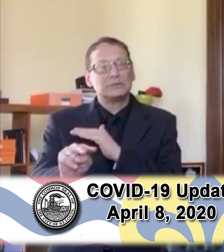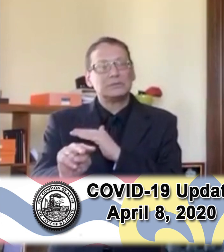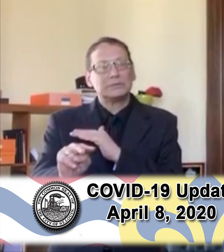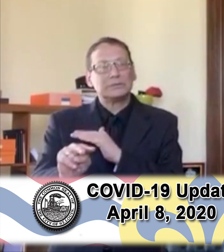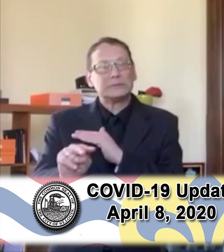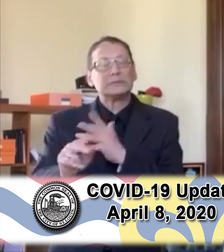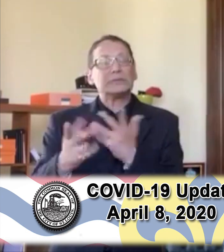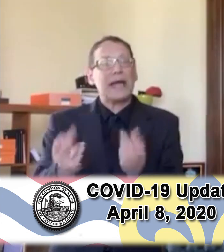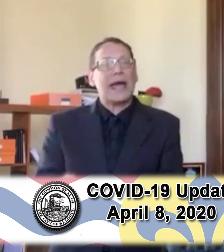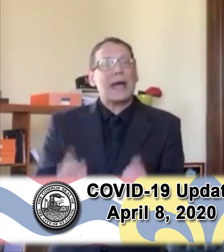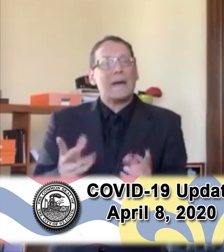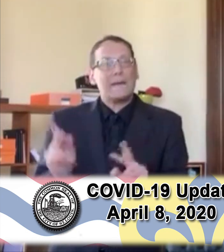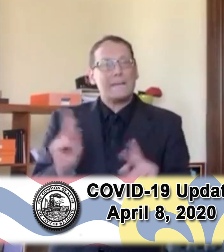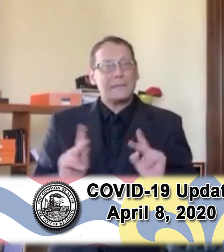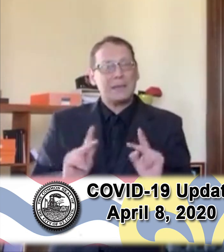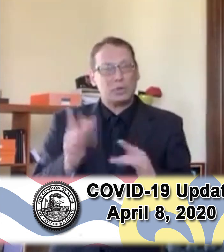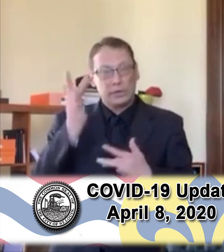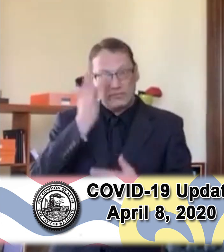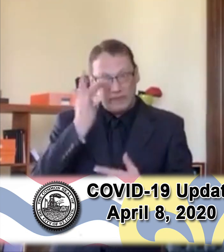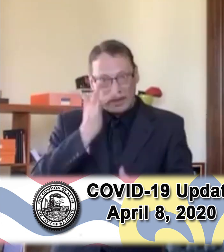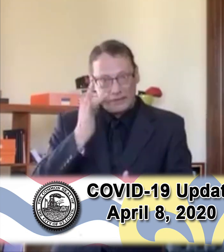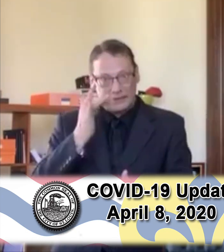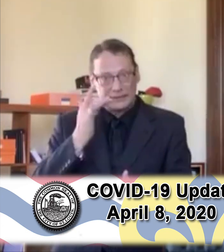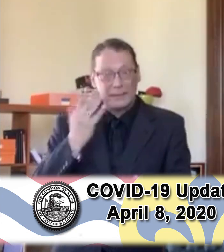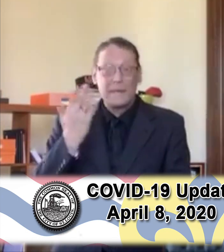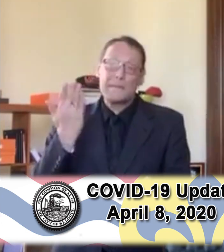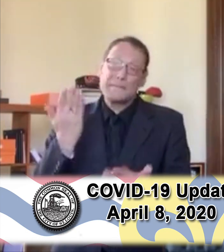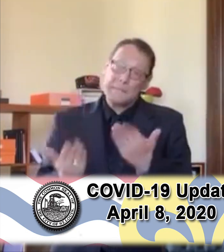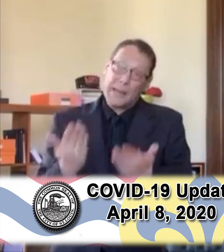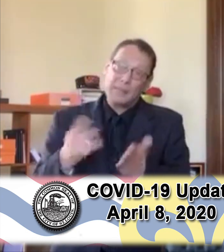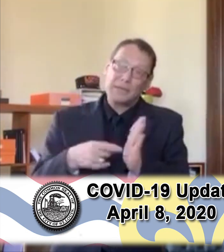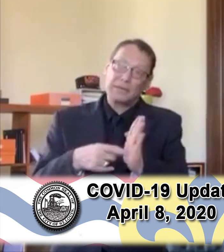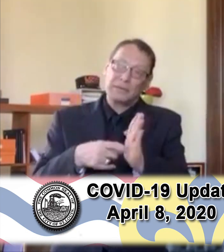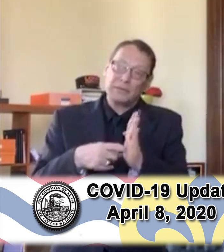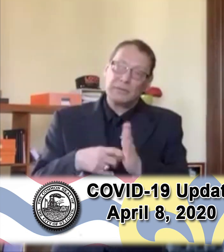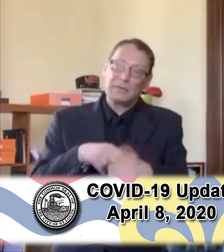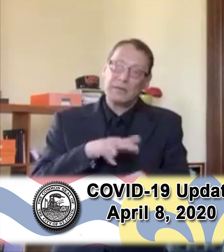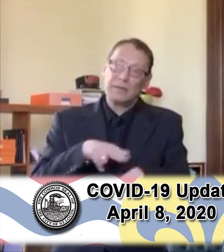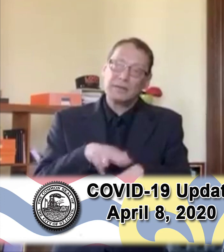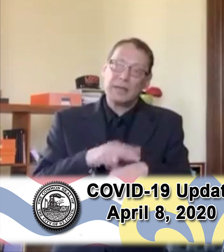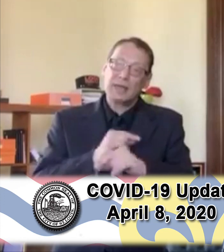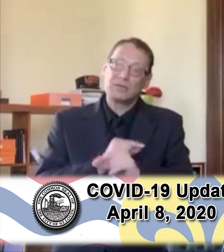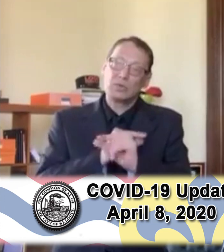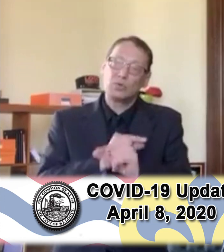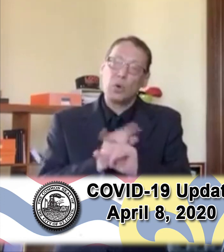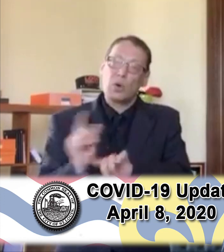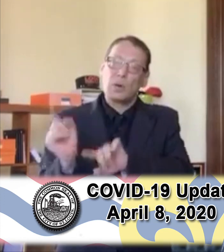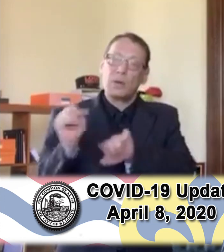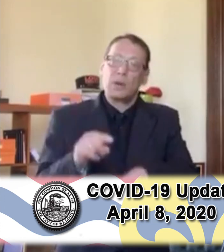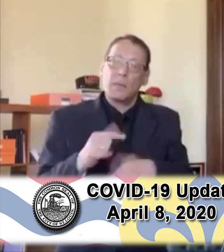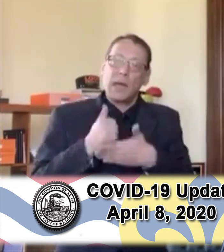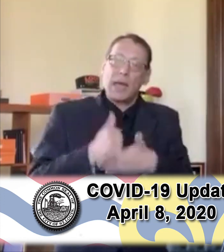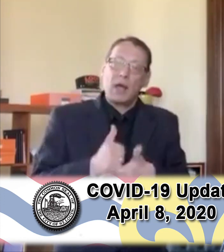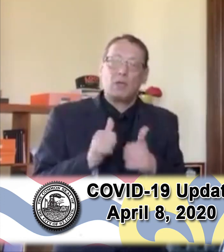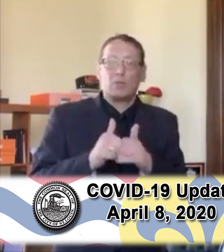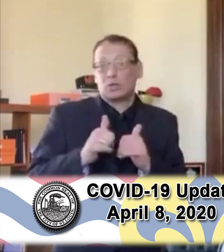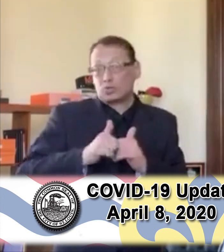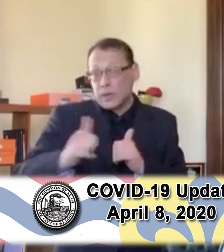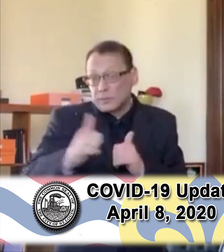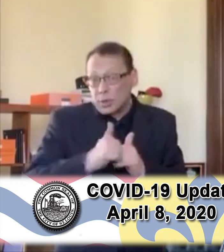of the number of folks infected, it may be necessary to have the National Guard help us do transportation,